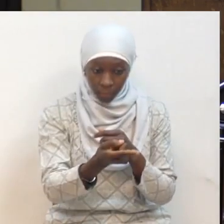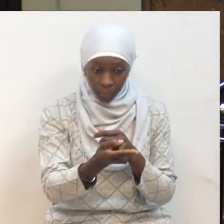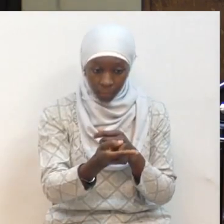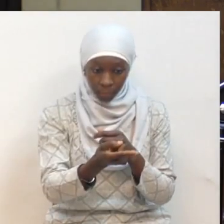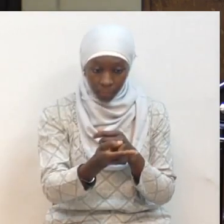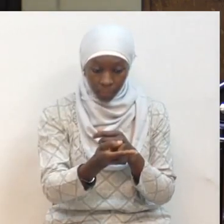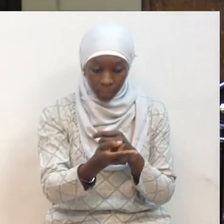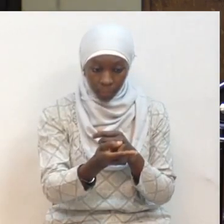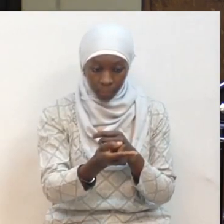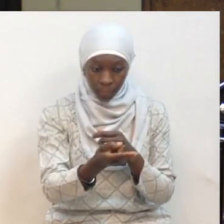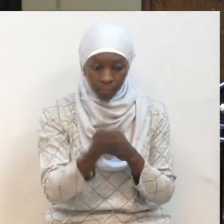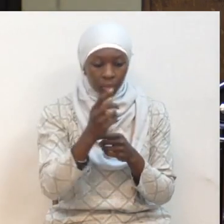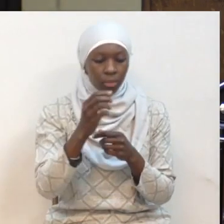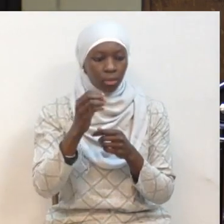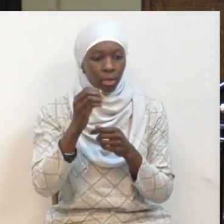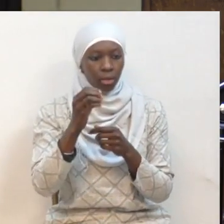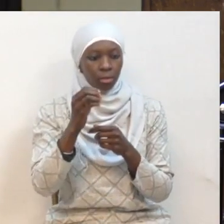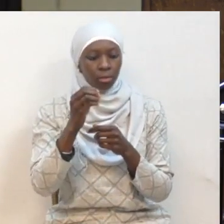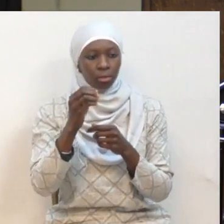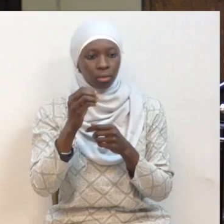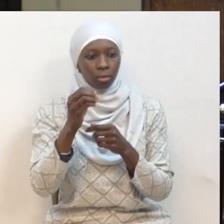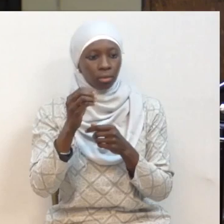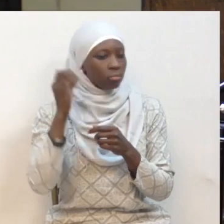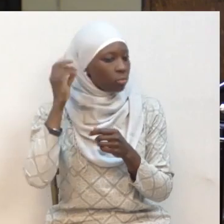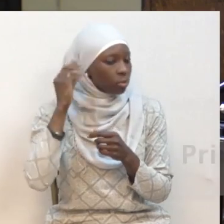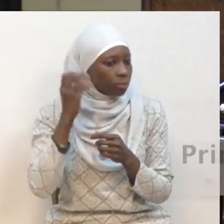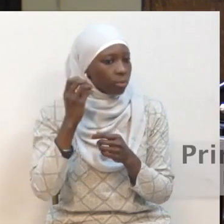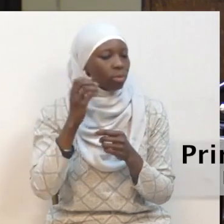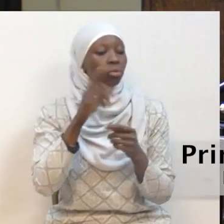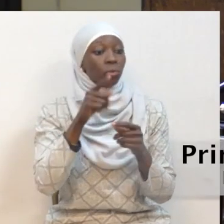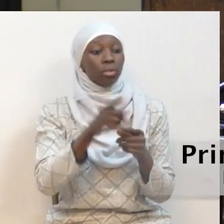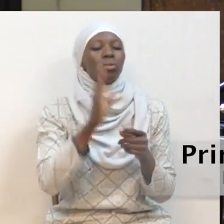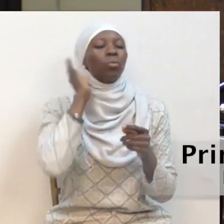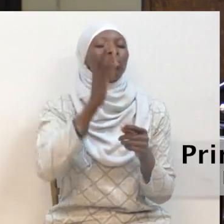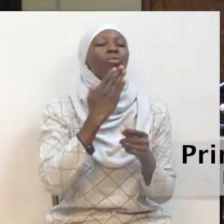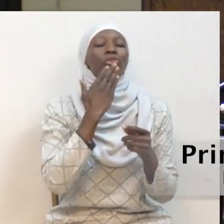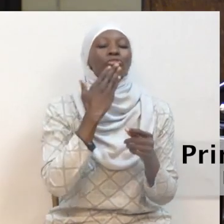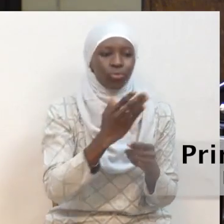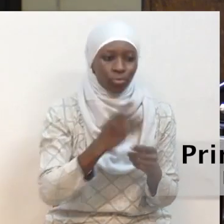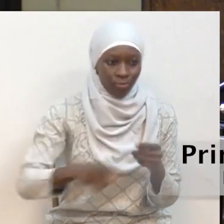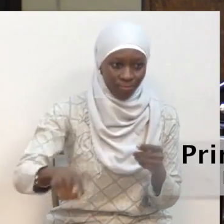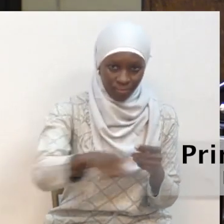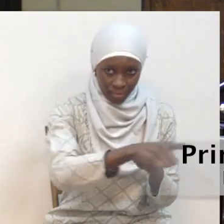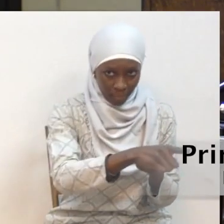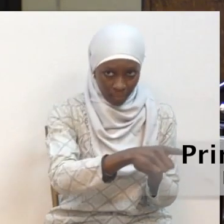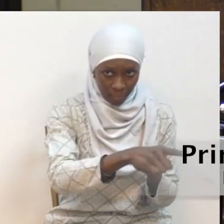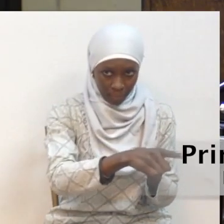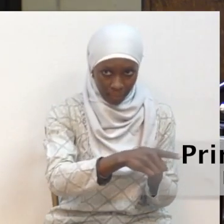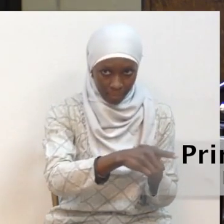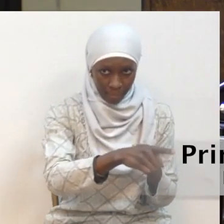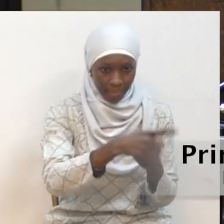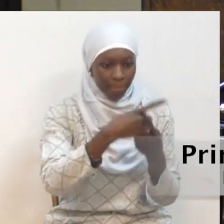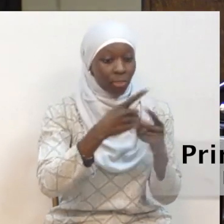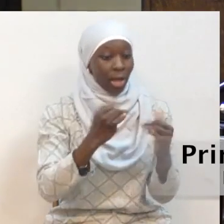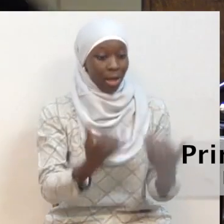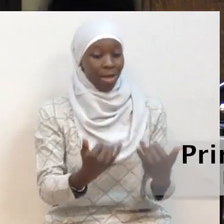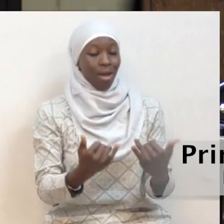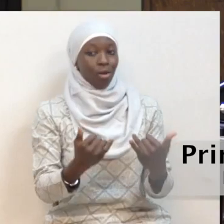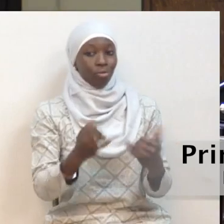inspiration, that this is going to be good for them. And that's exactly the difference